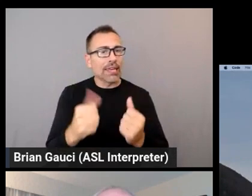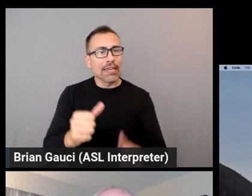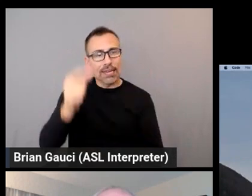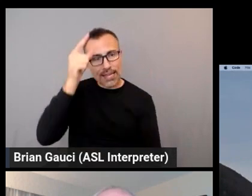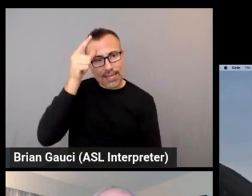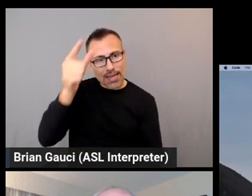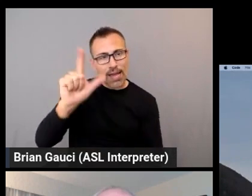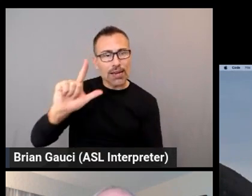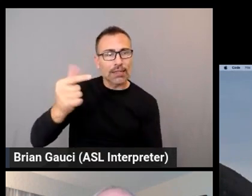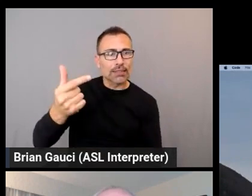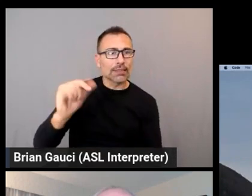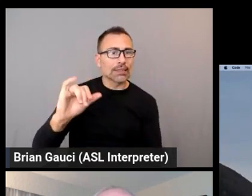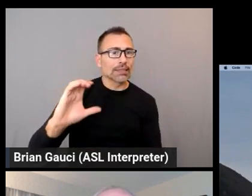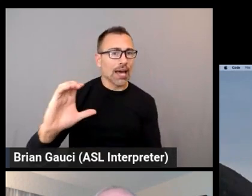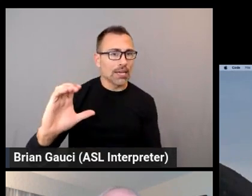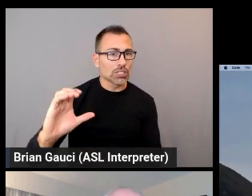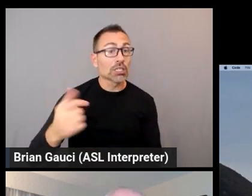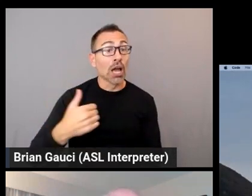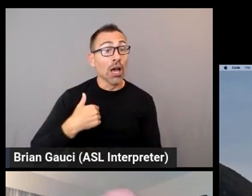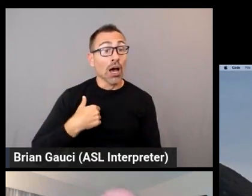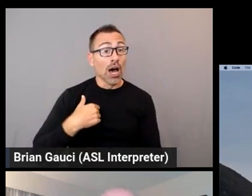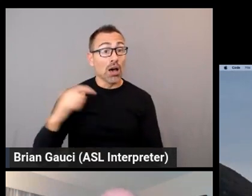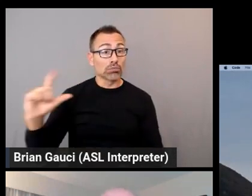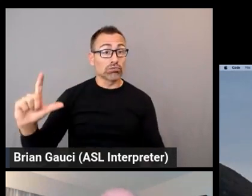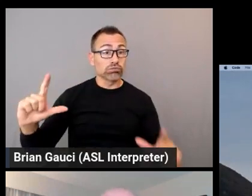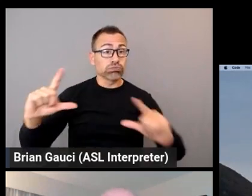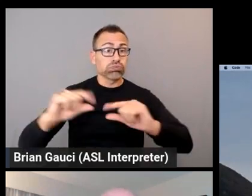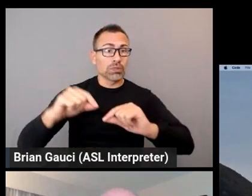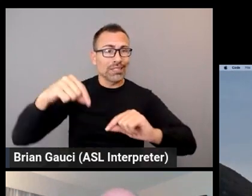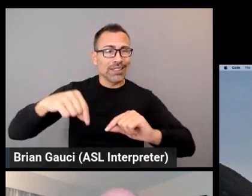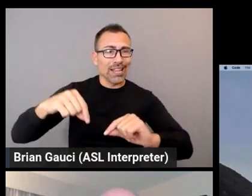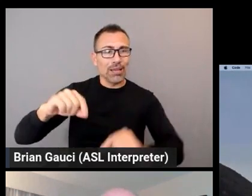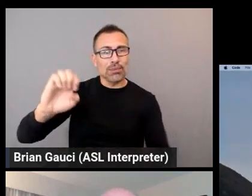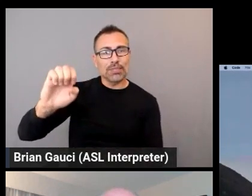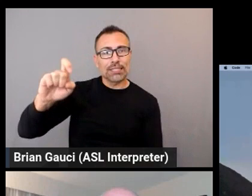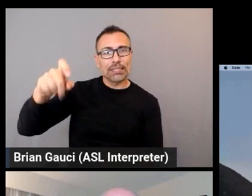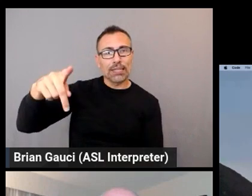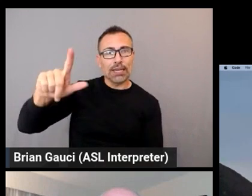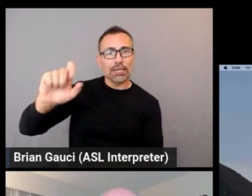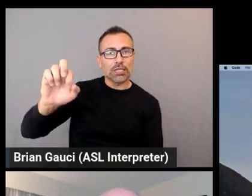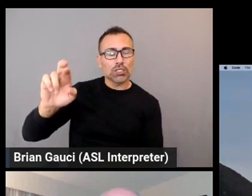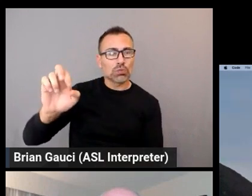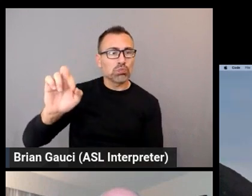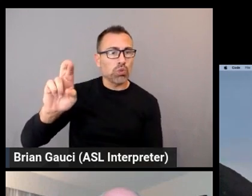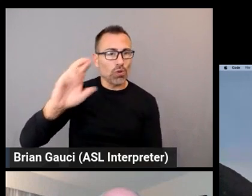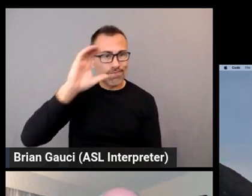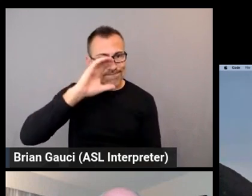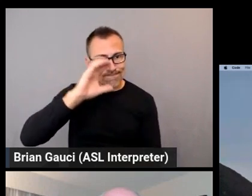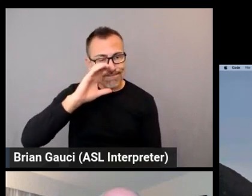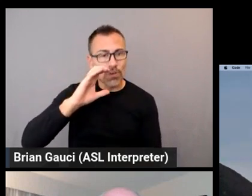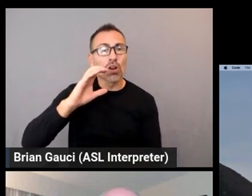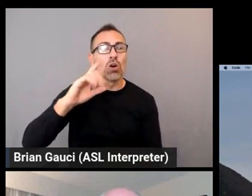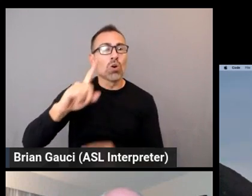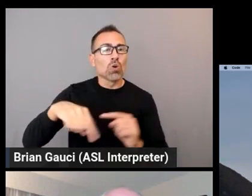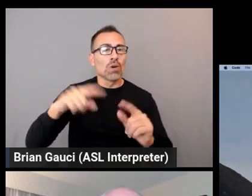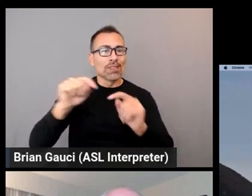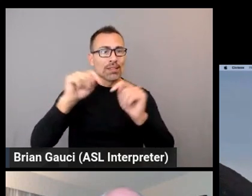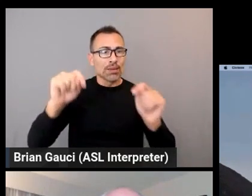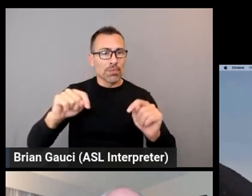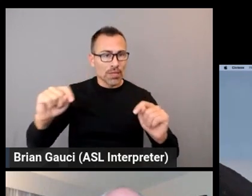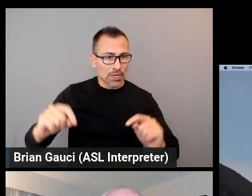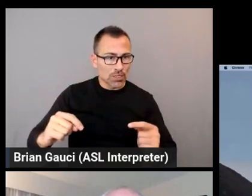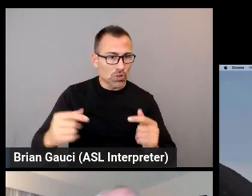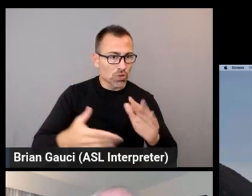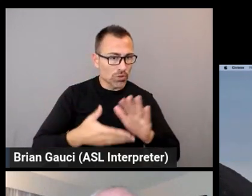I'm going to collapse the Explorer once I reselect the template. And the idea here is that I could make